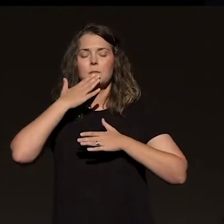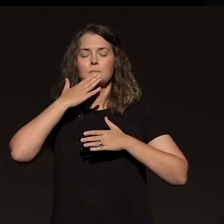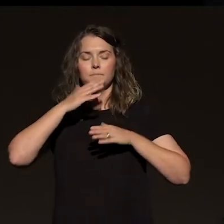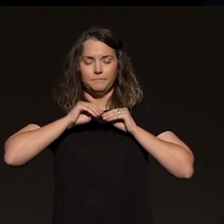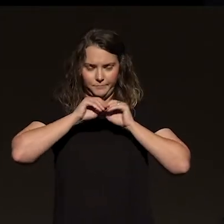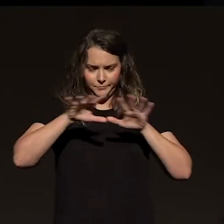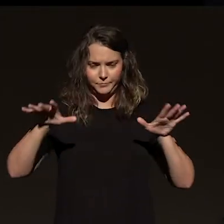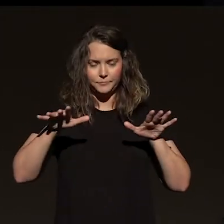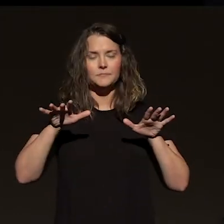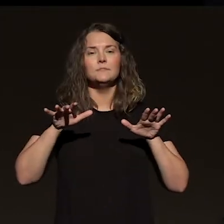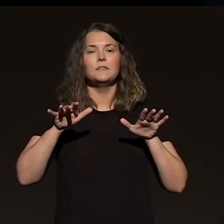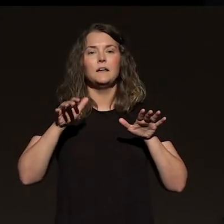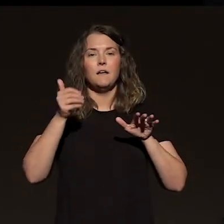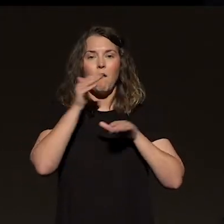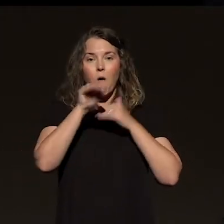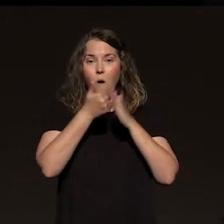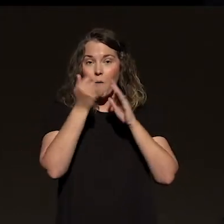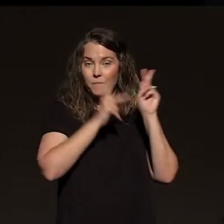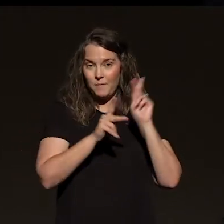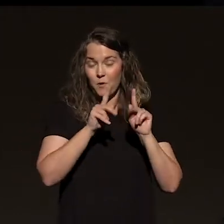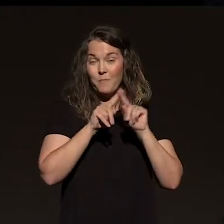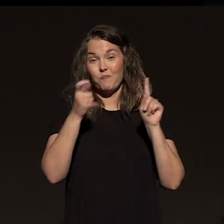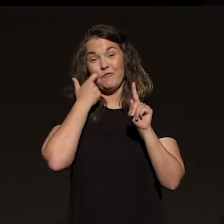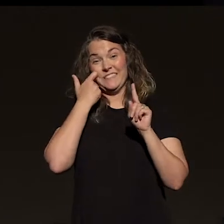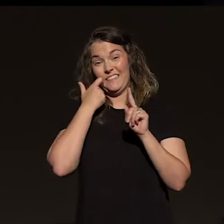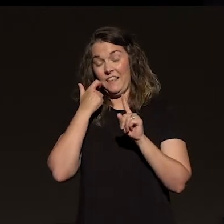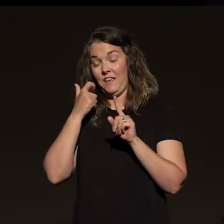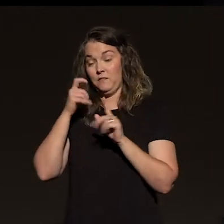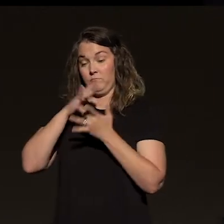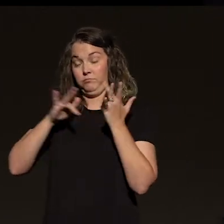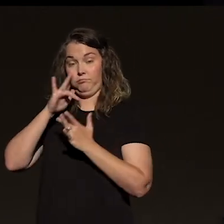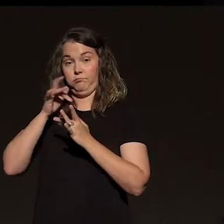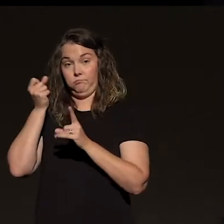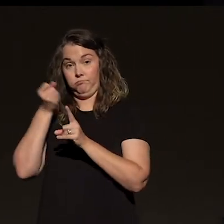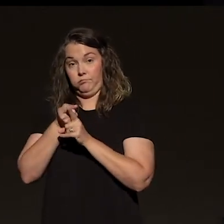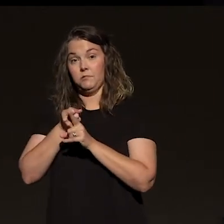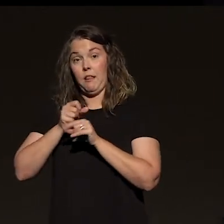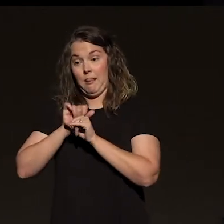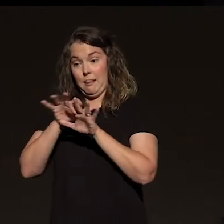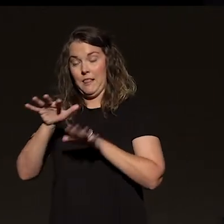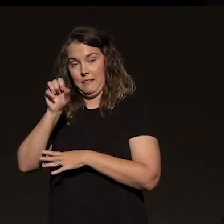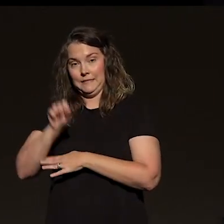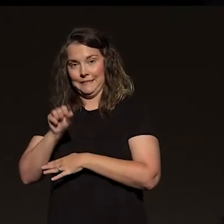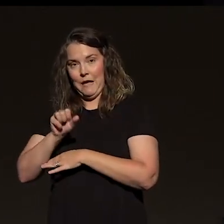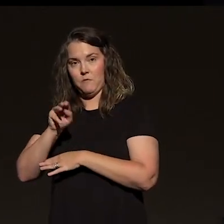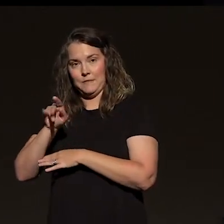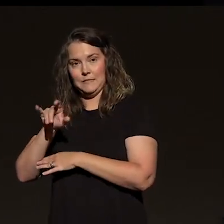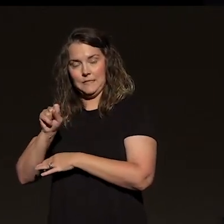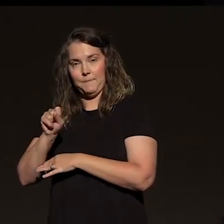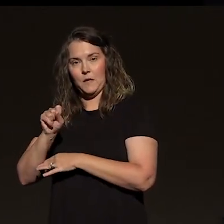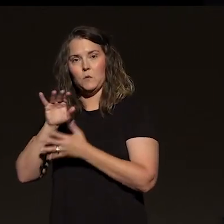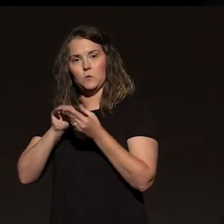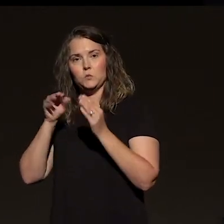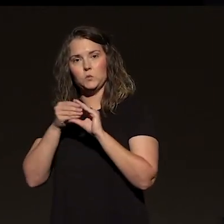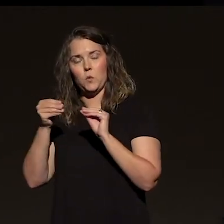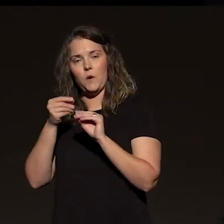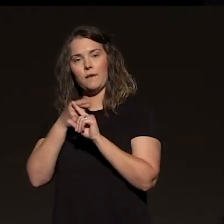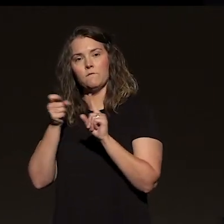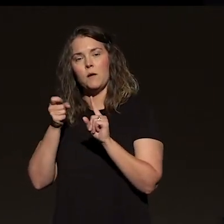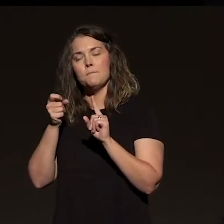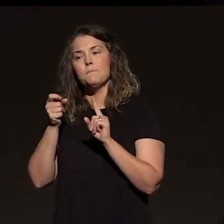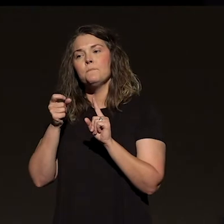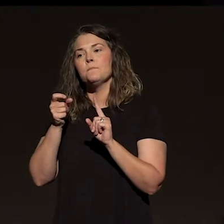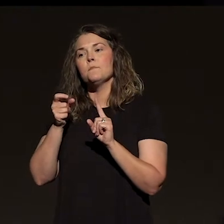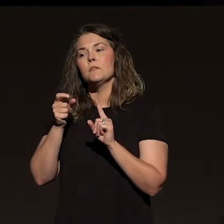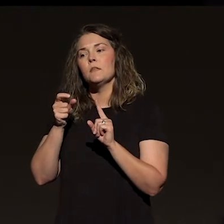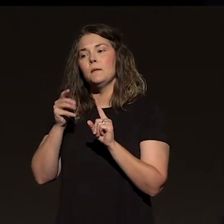Mississippi recently where hundreds of people were impacted. Many lost their lives. And there was this story that came out of South Mississippi with this